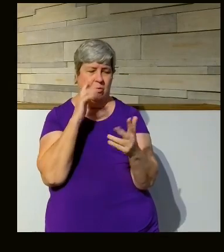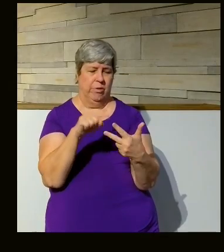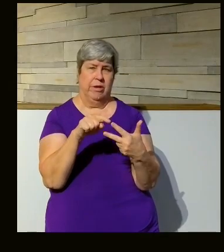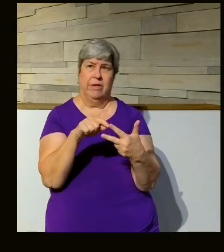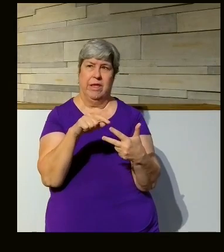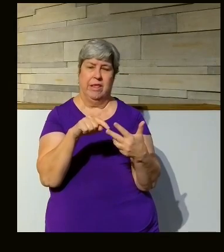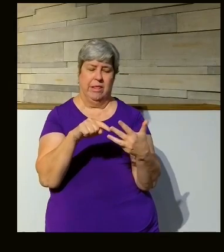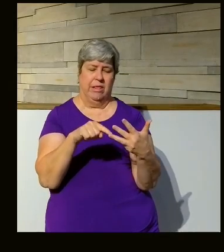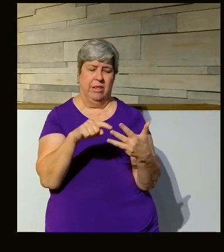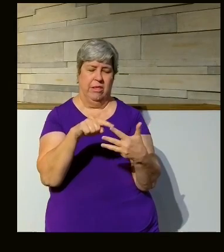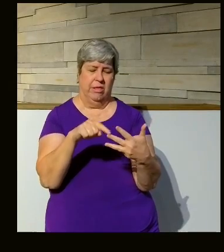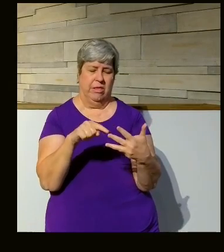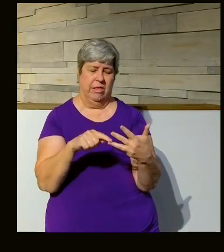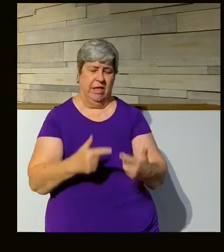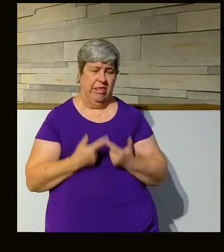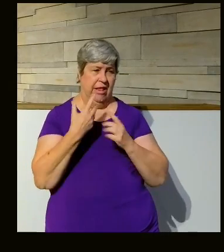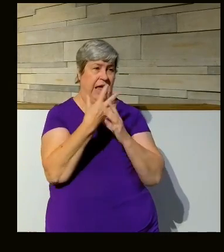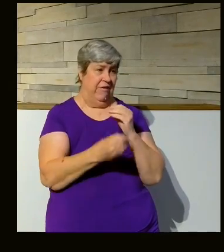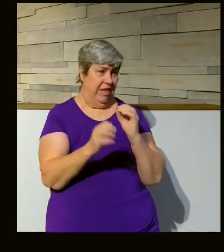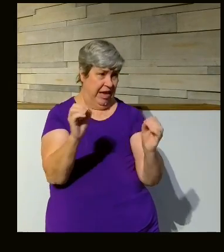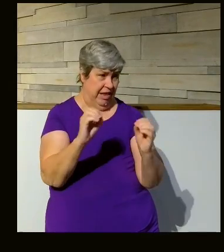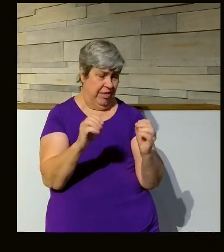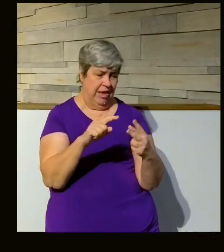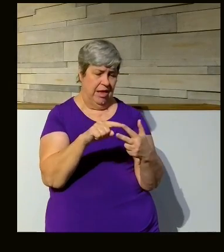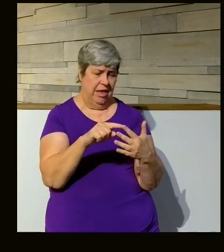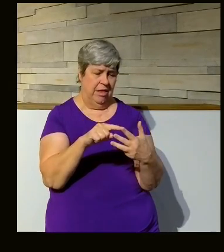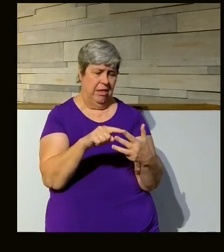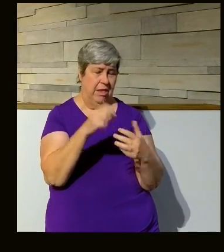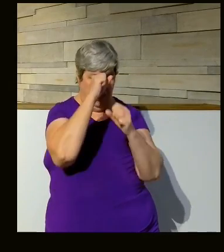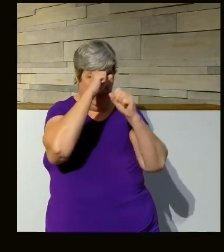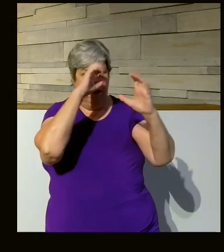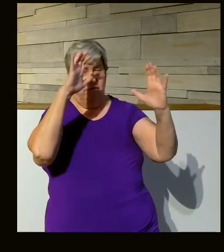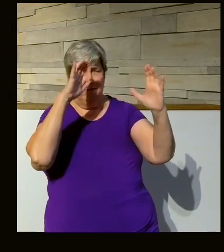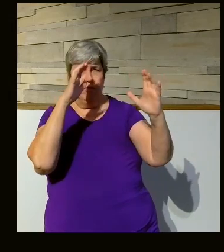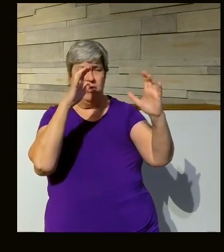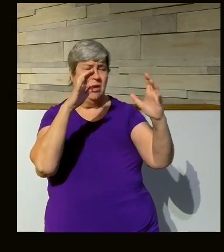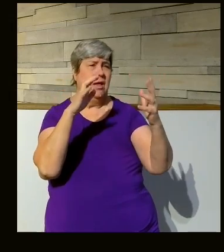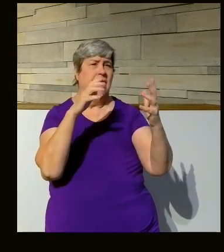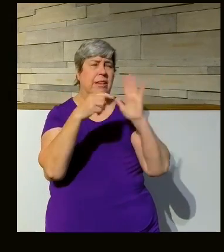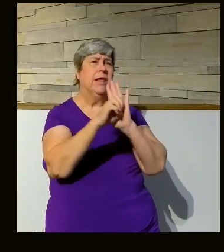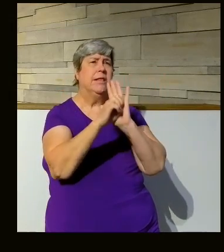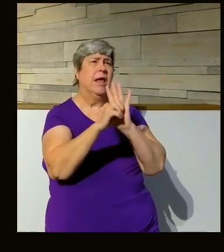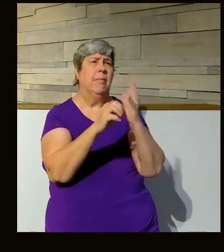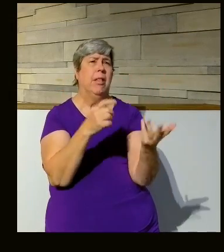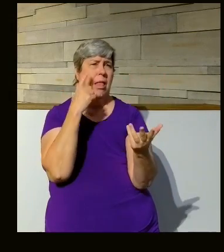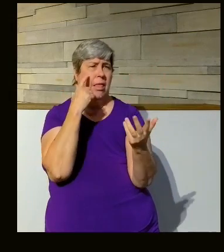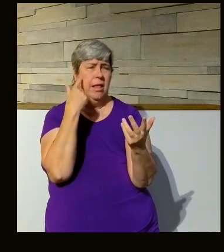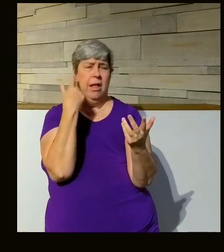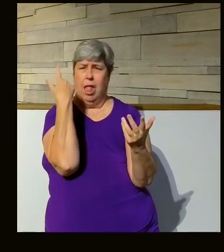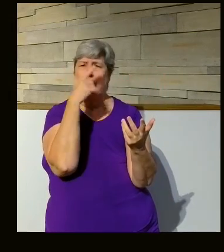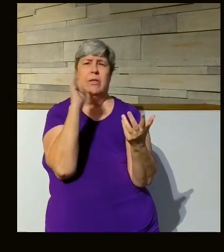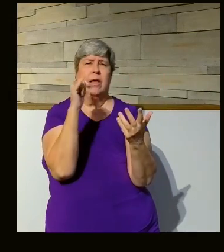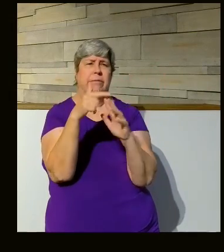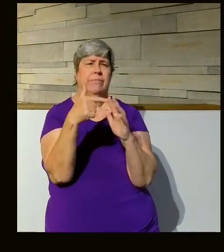through the next 3 points is the life lacking nothing. And we're going to look at vision first. What is it? Here's the example. Let's think about what this